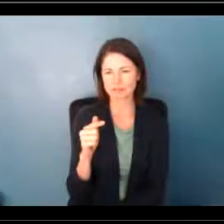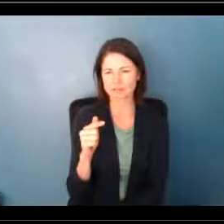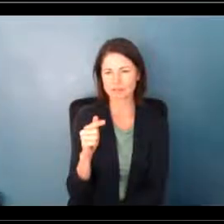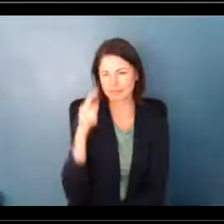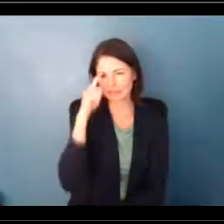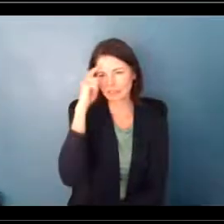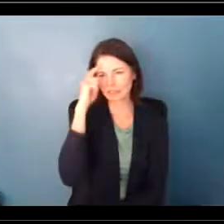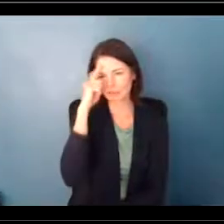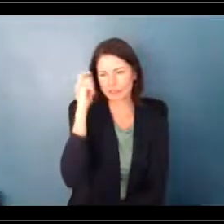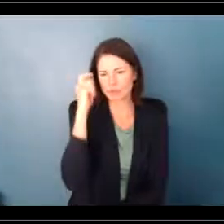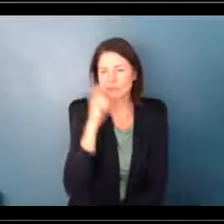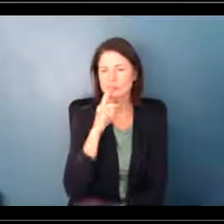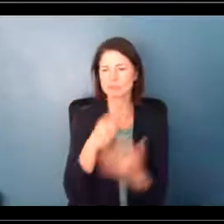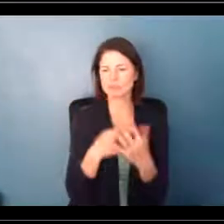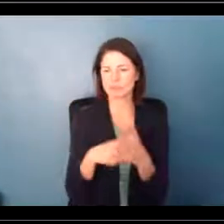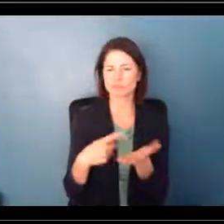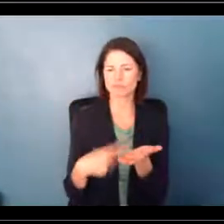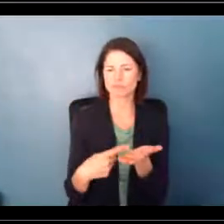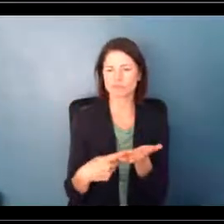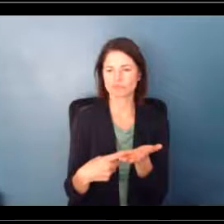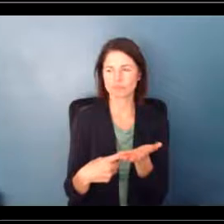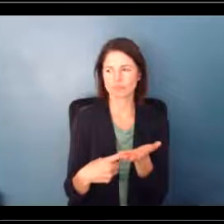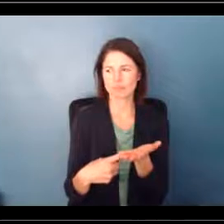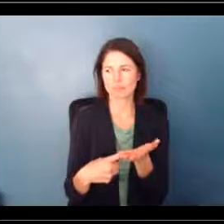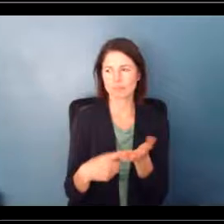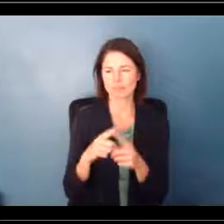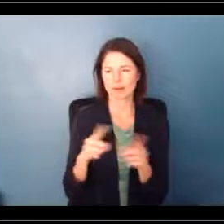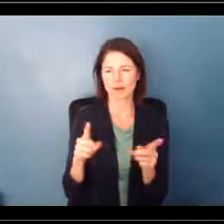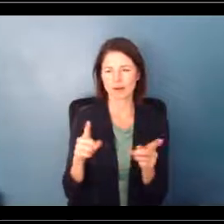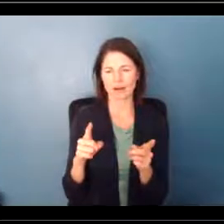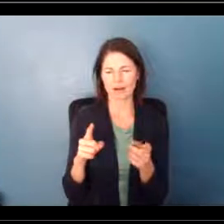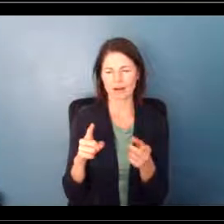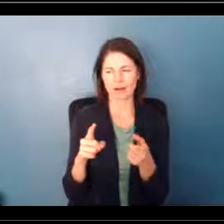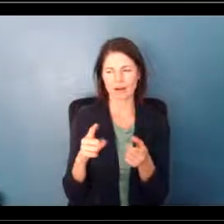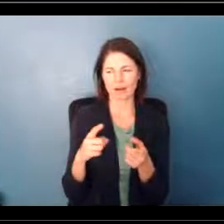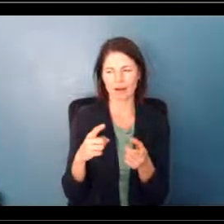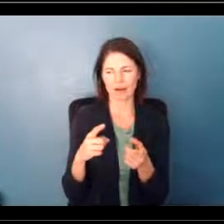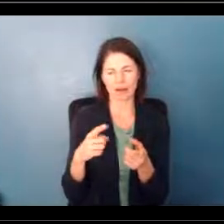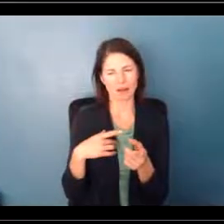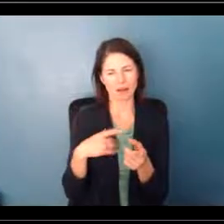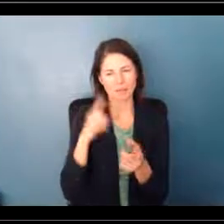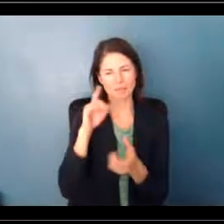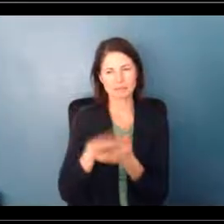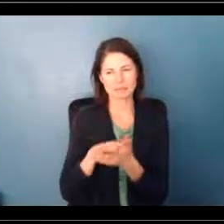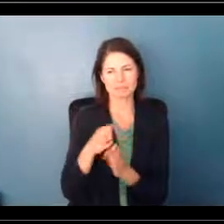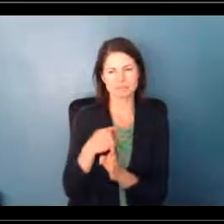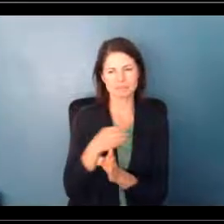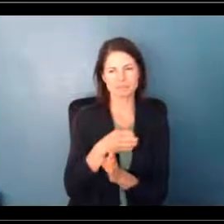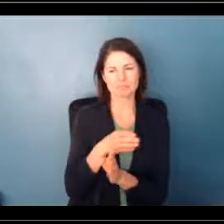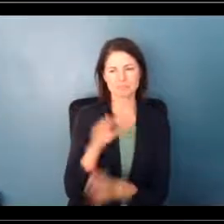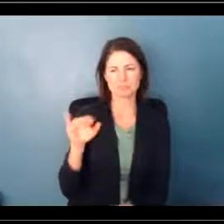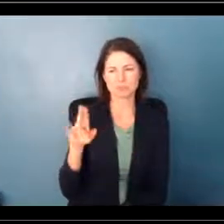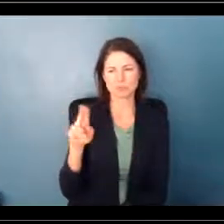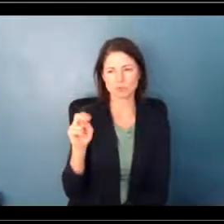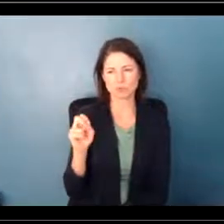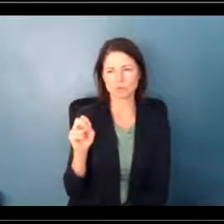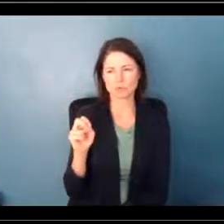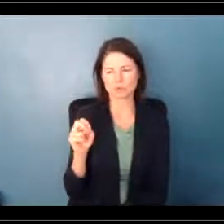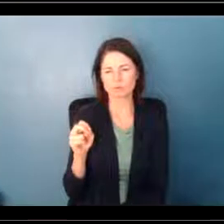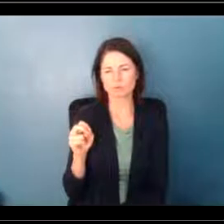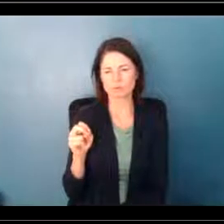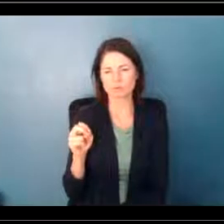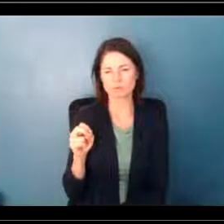engagements. But I even think there were even conversations that we've had dating back to, I think, June, where I've had some calls